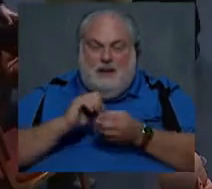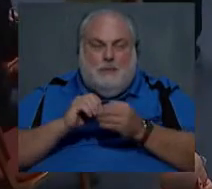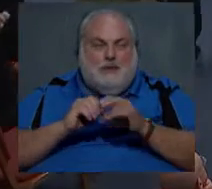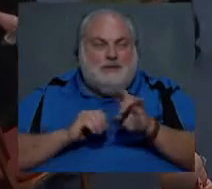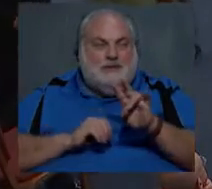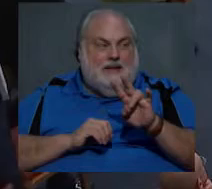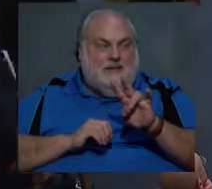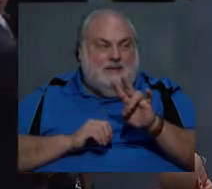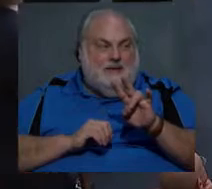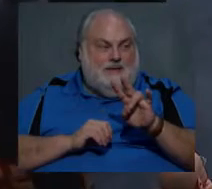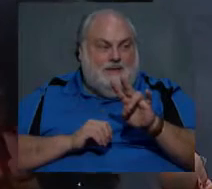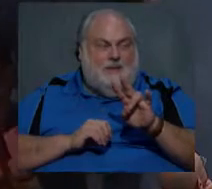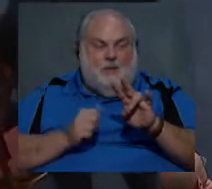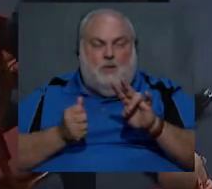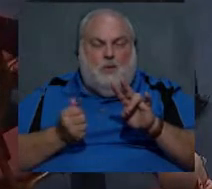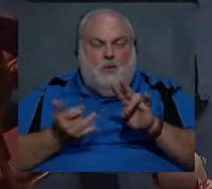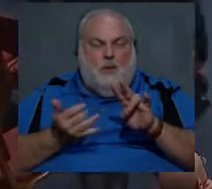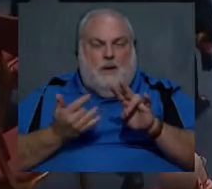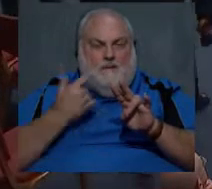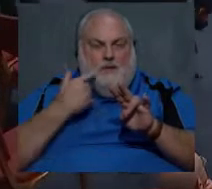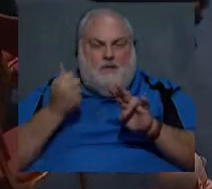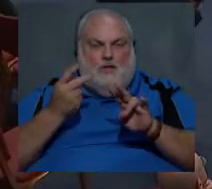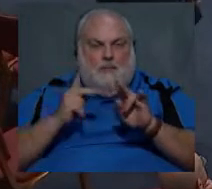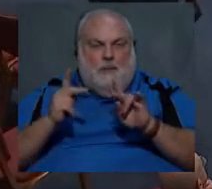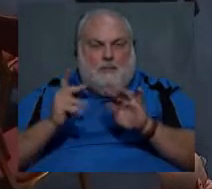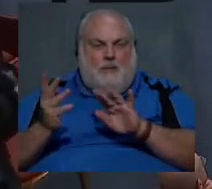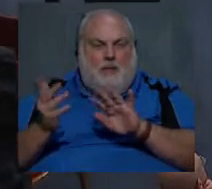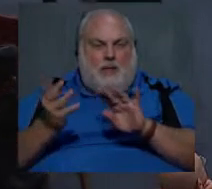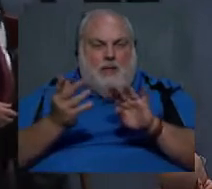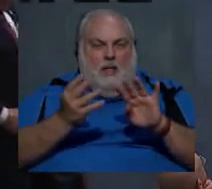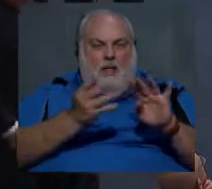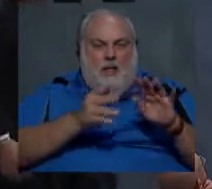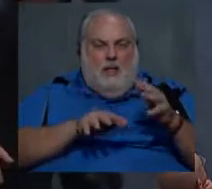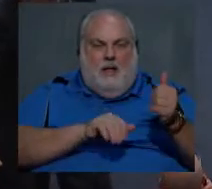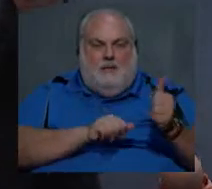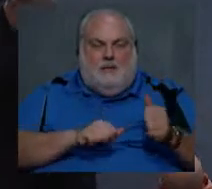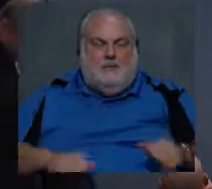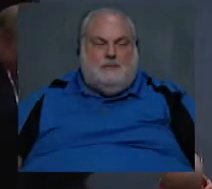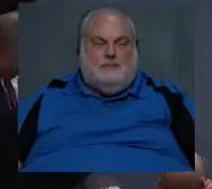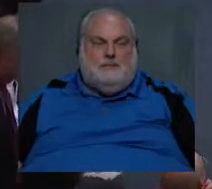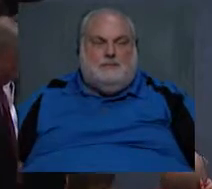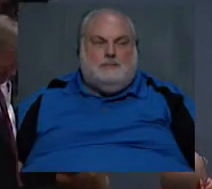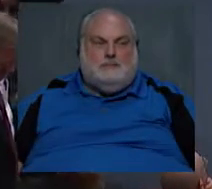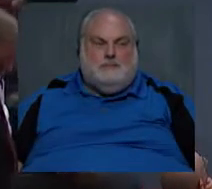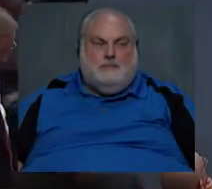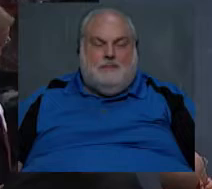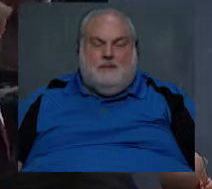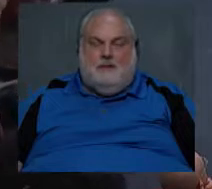We'll wait just a second for. Thank you. Thank you.